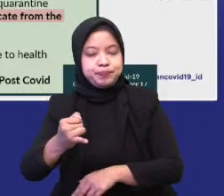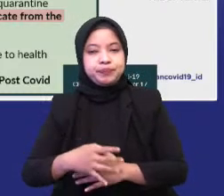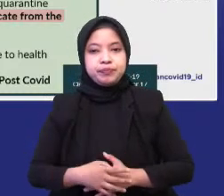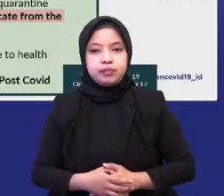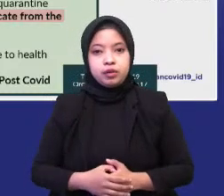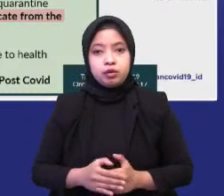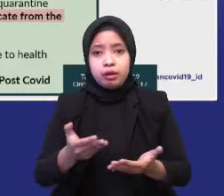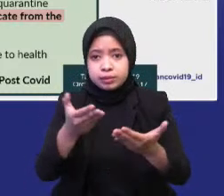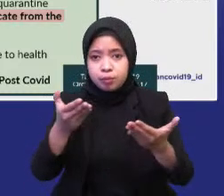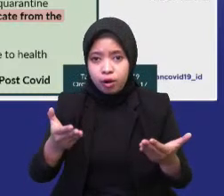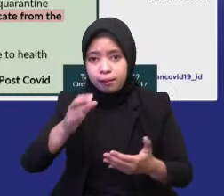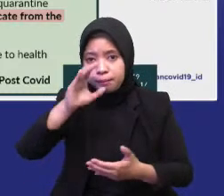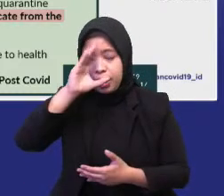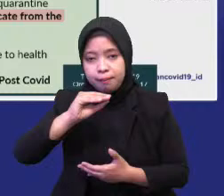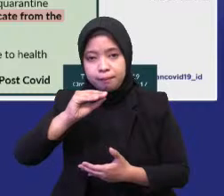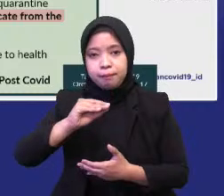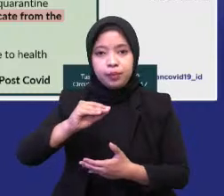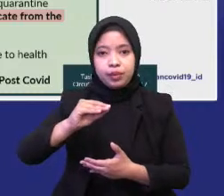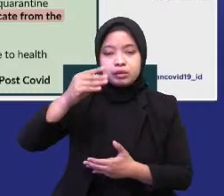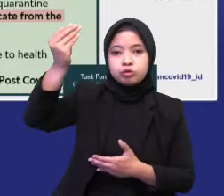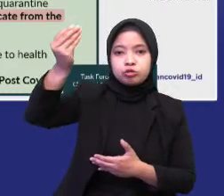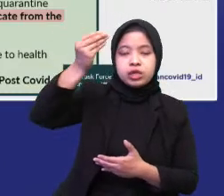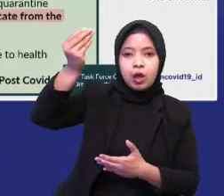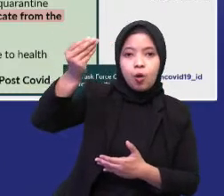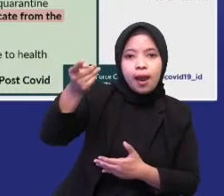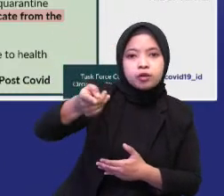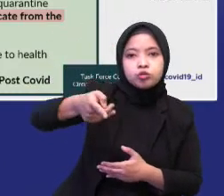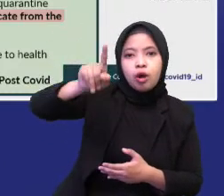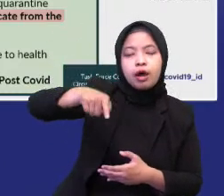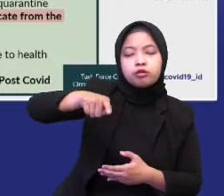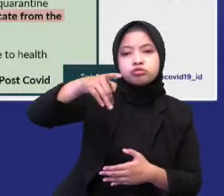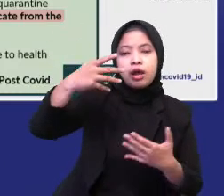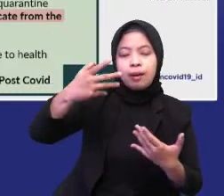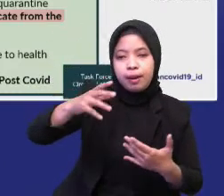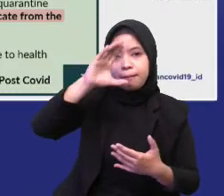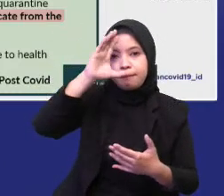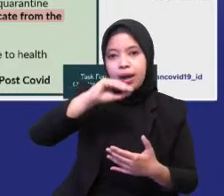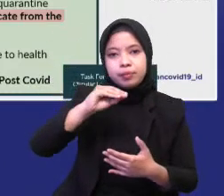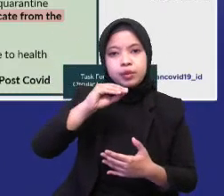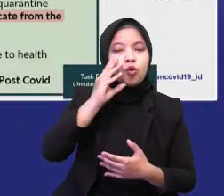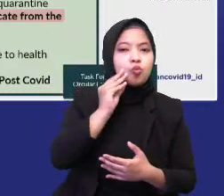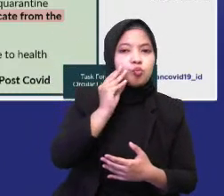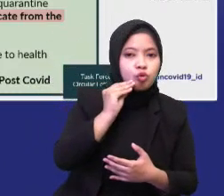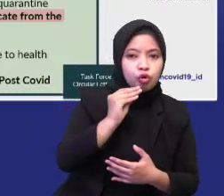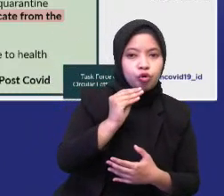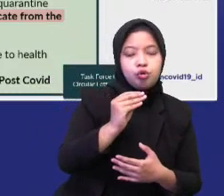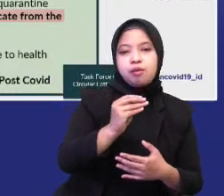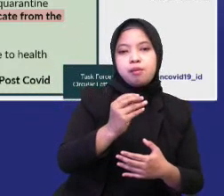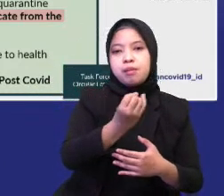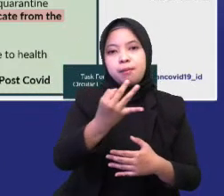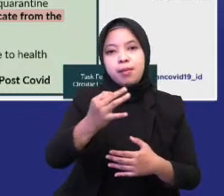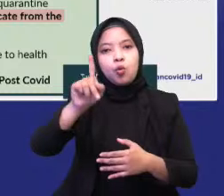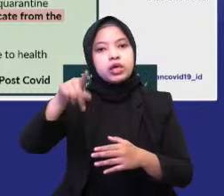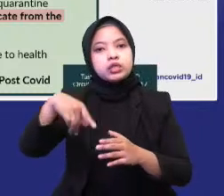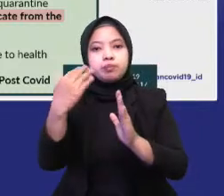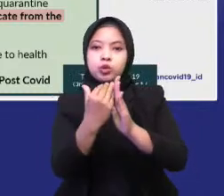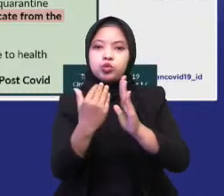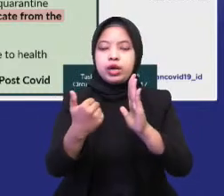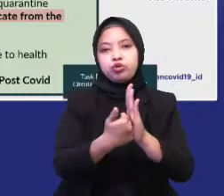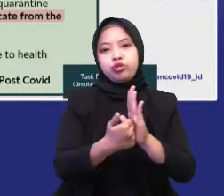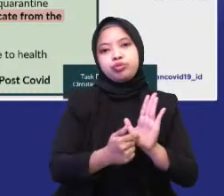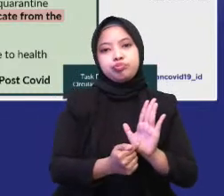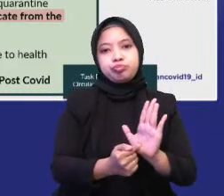all, and foreign travelers below 18 years old who are accompanied.